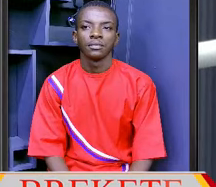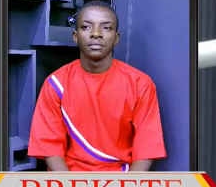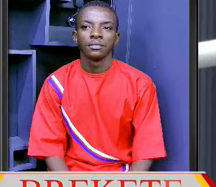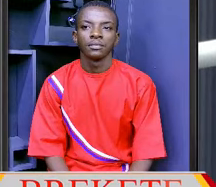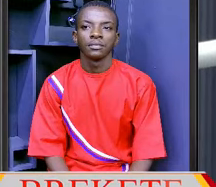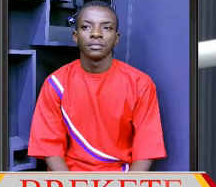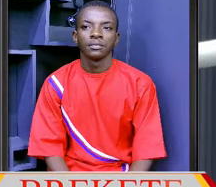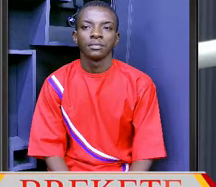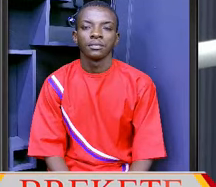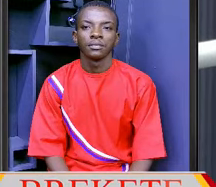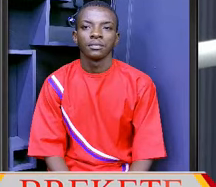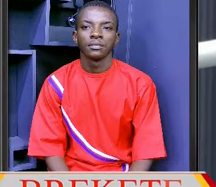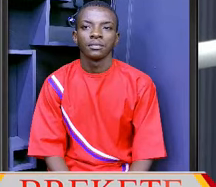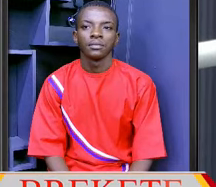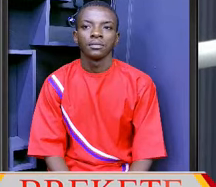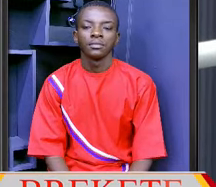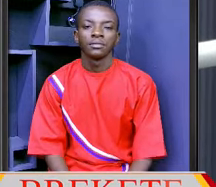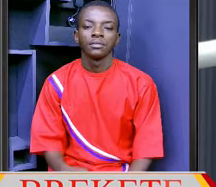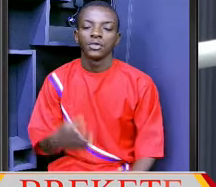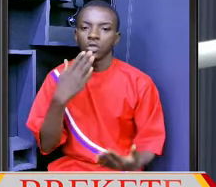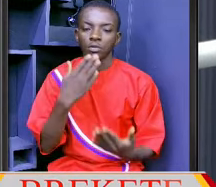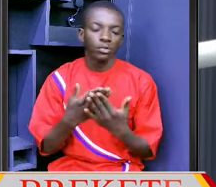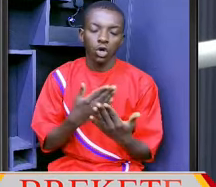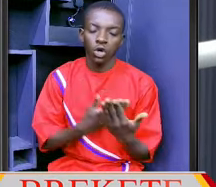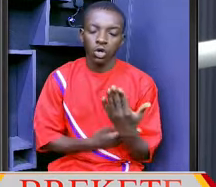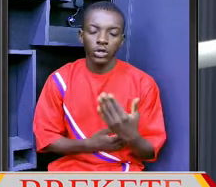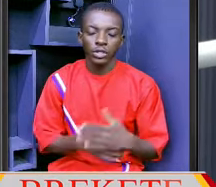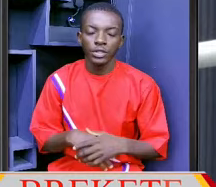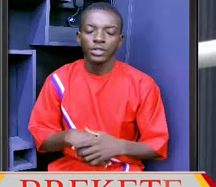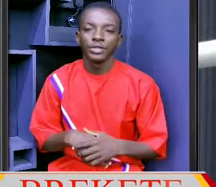kubelaji una good morning. Good